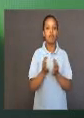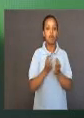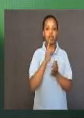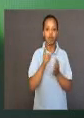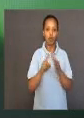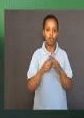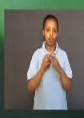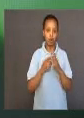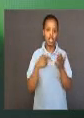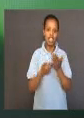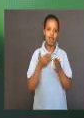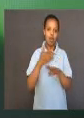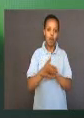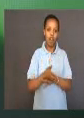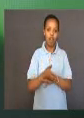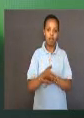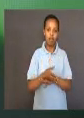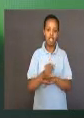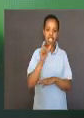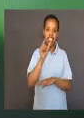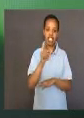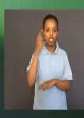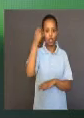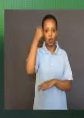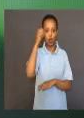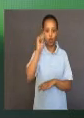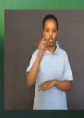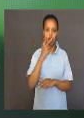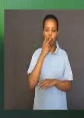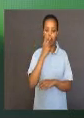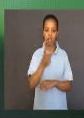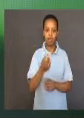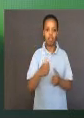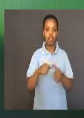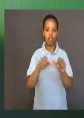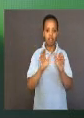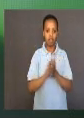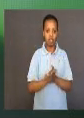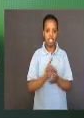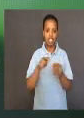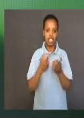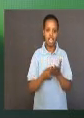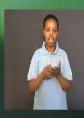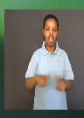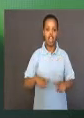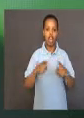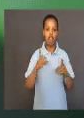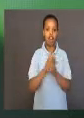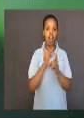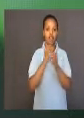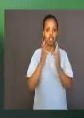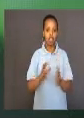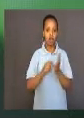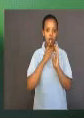learn about a few of the theories on the origin of life.